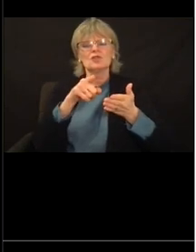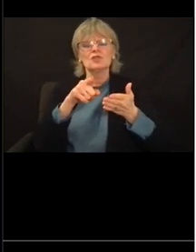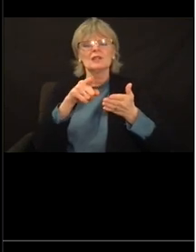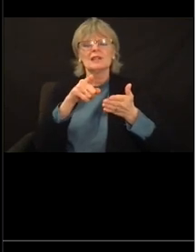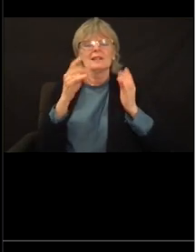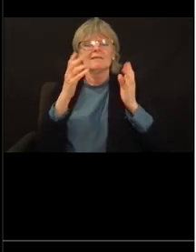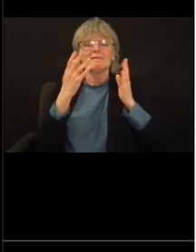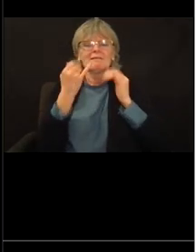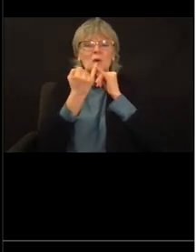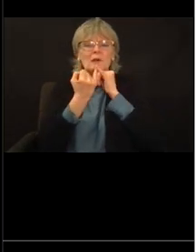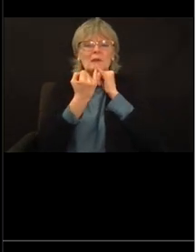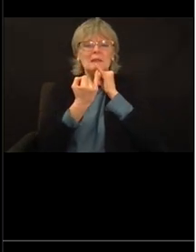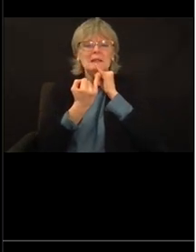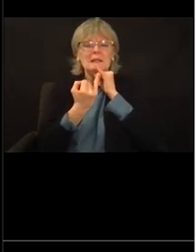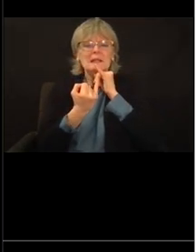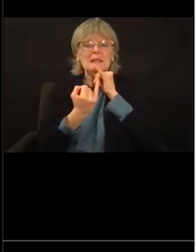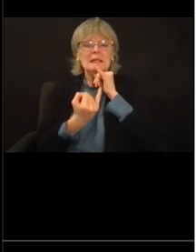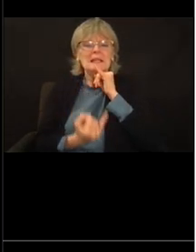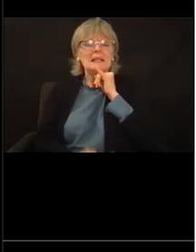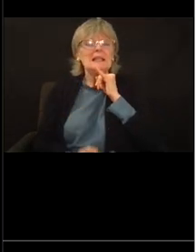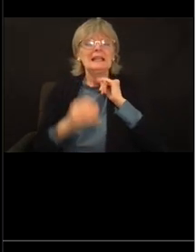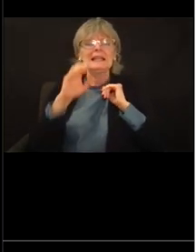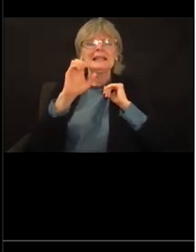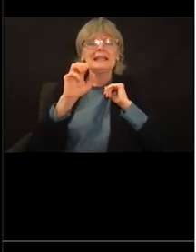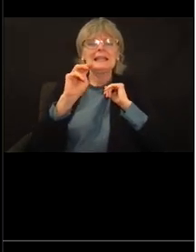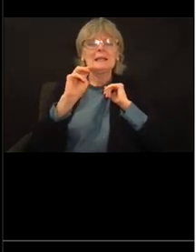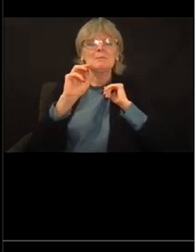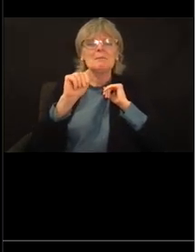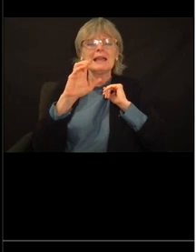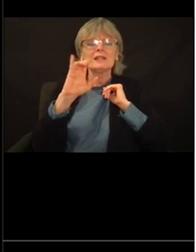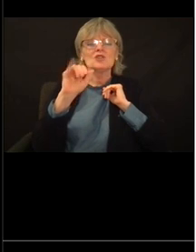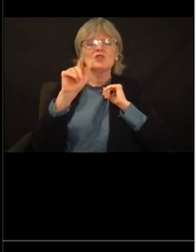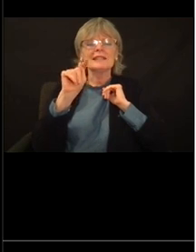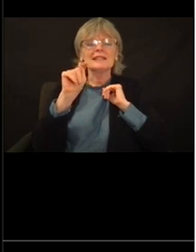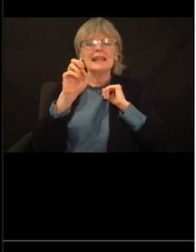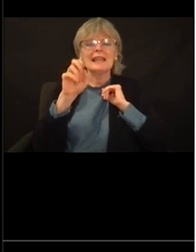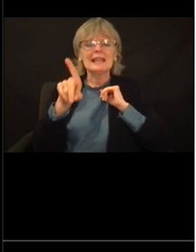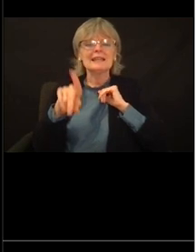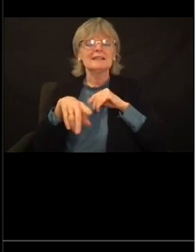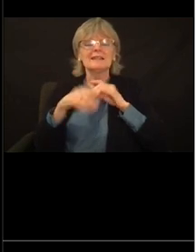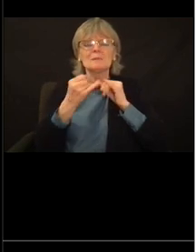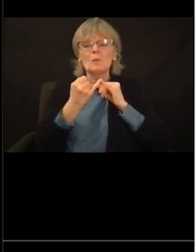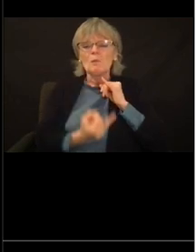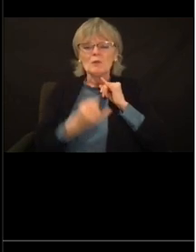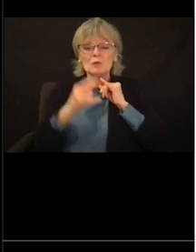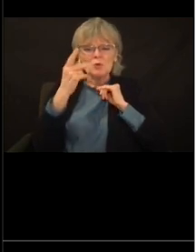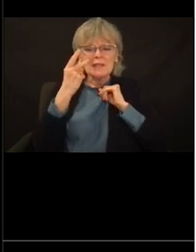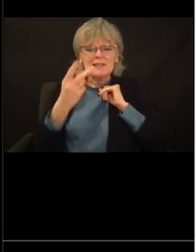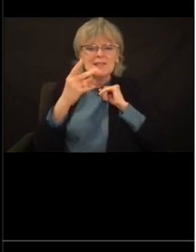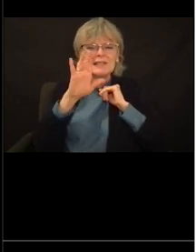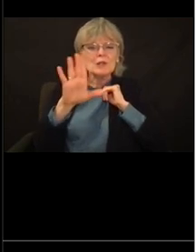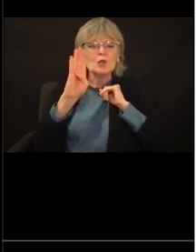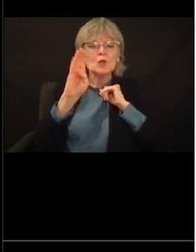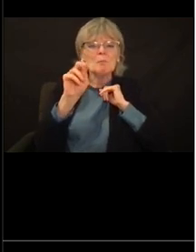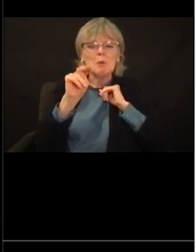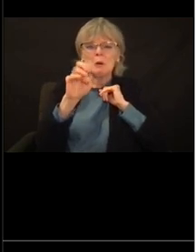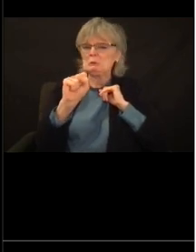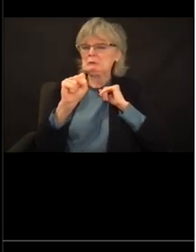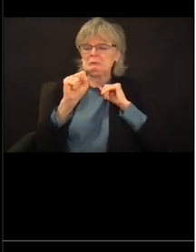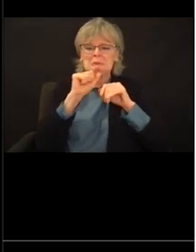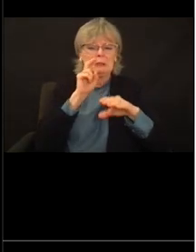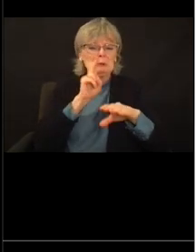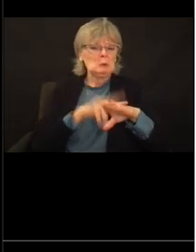So emaciated means very, very skinny. You can see her bones. This is not what a monk seal should look like. You saw the